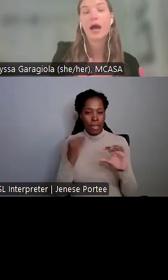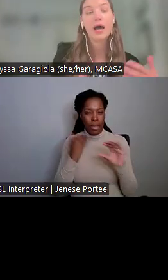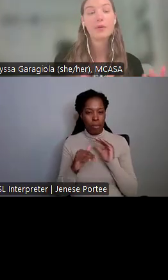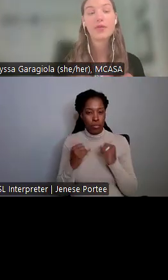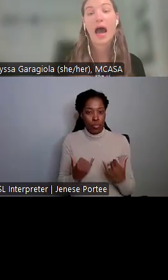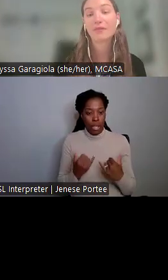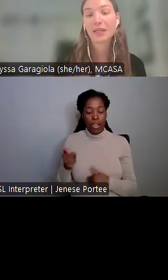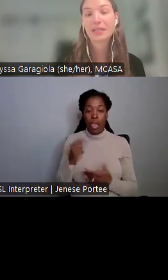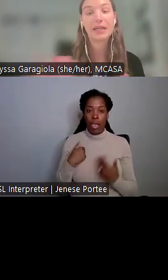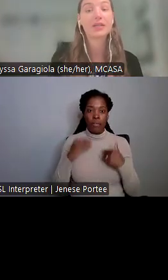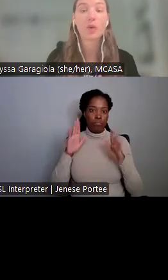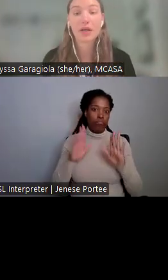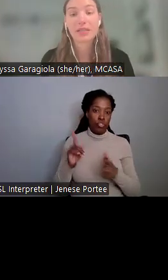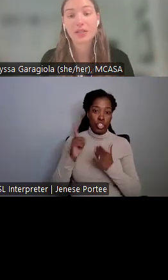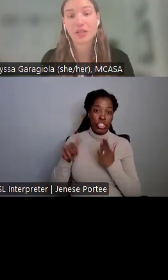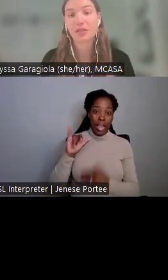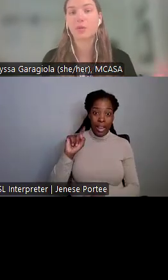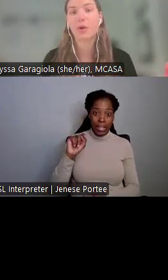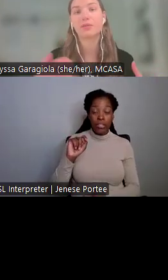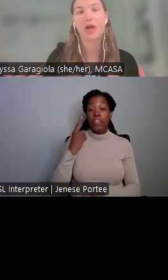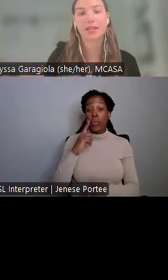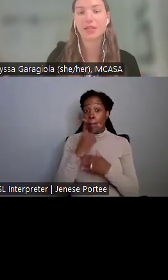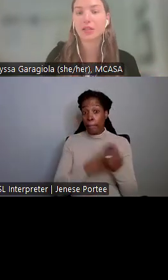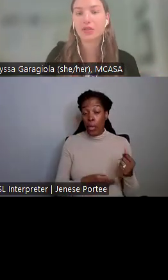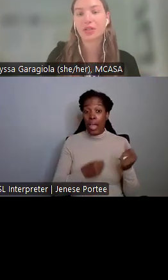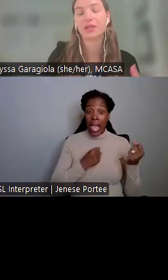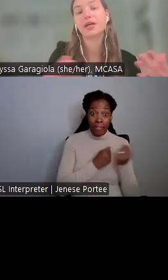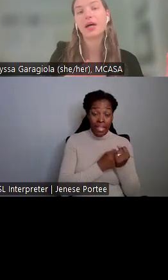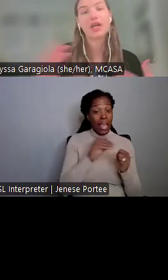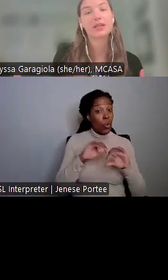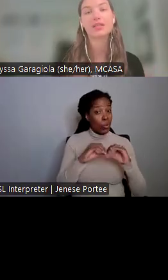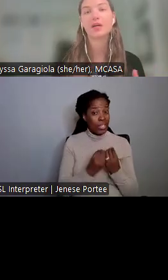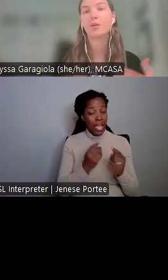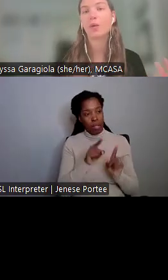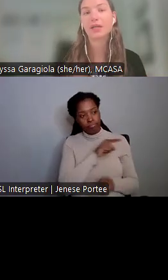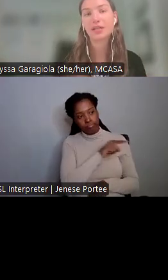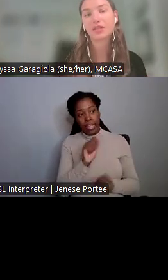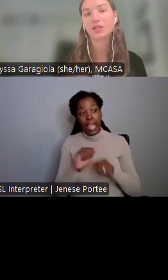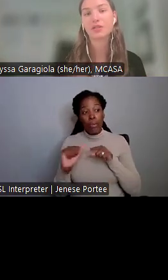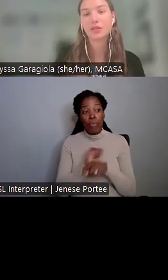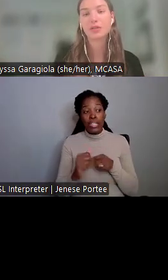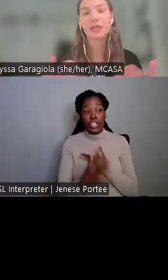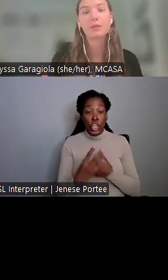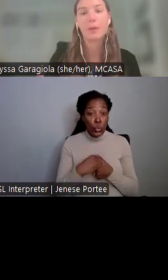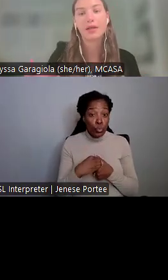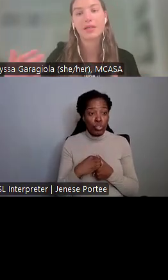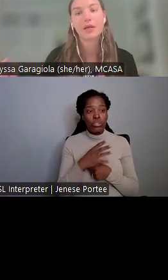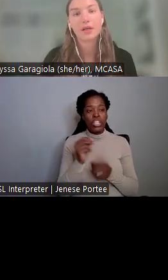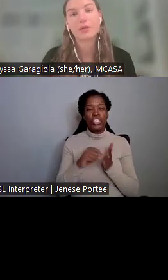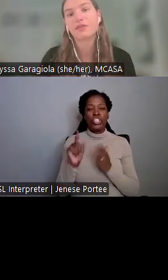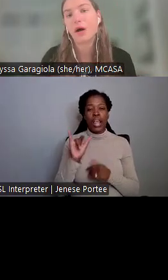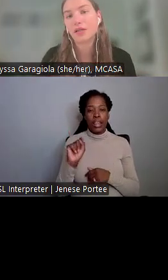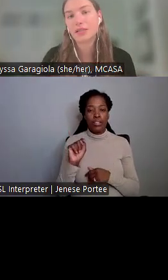how both advocates and organizations can work to practice inclusion and checklists on what organizations can do to